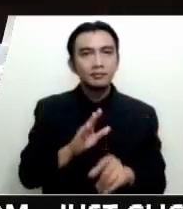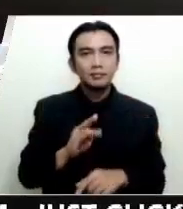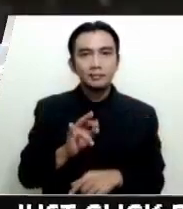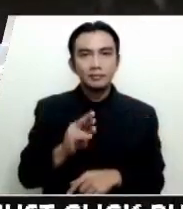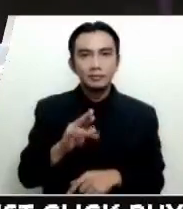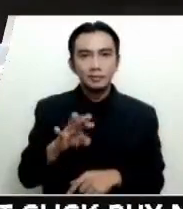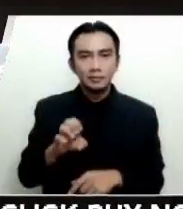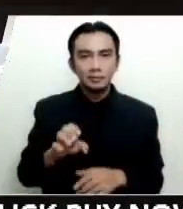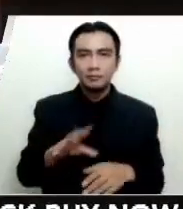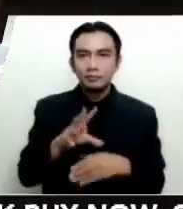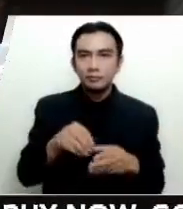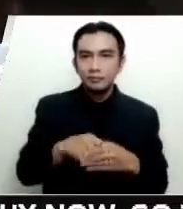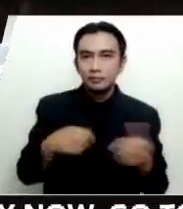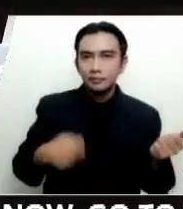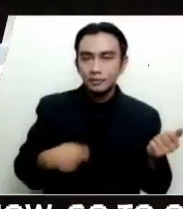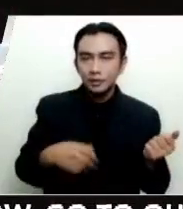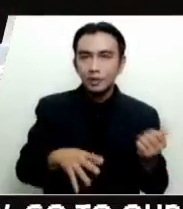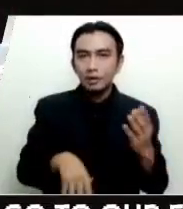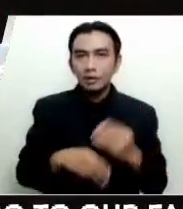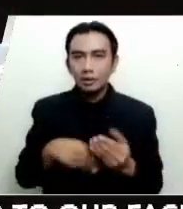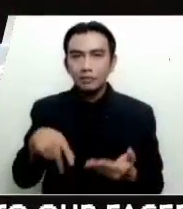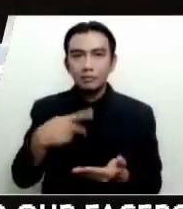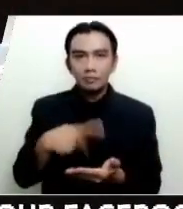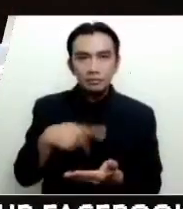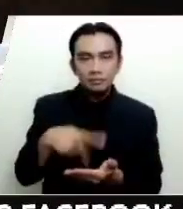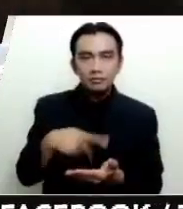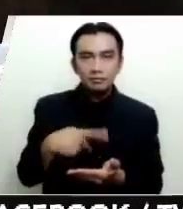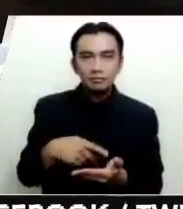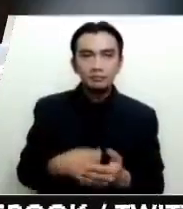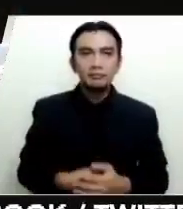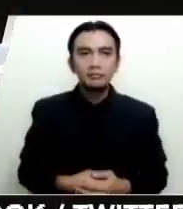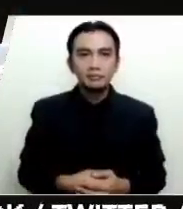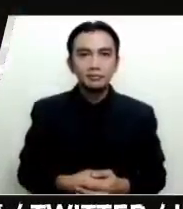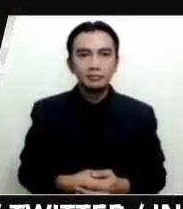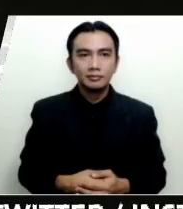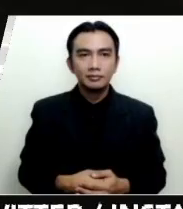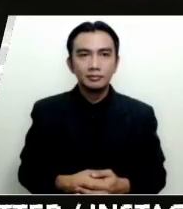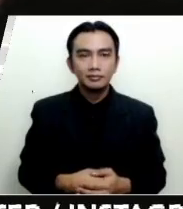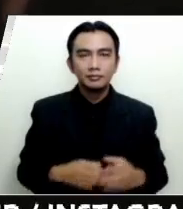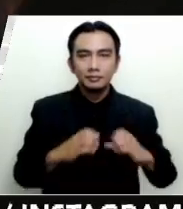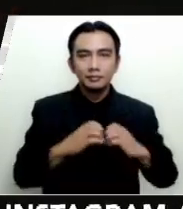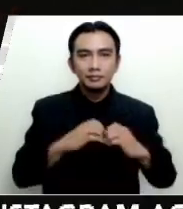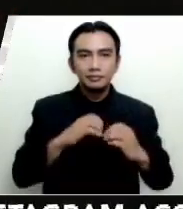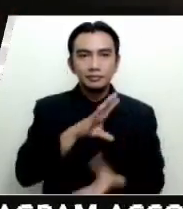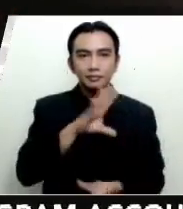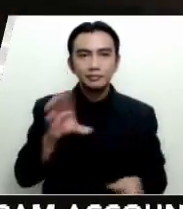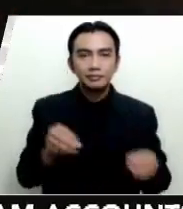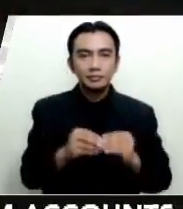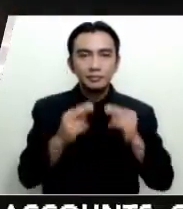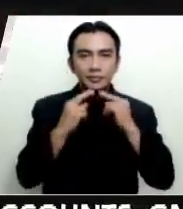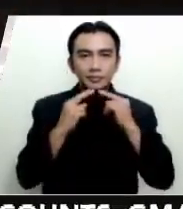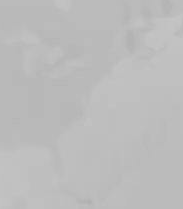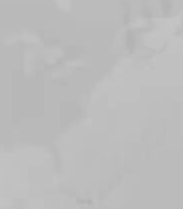dance version na Purple Disco Machine cover. Katatibayan, nagbabalita para sa GMA Integrated News.